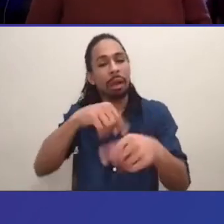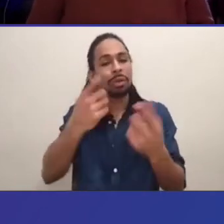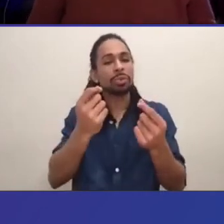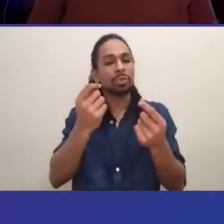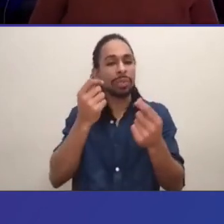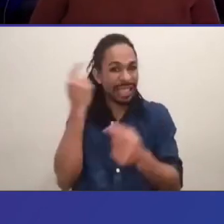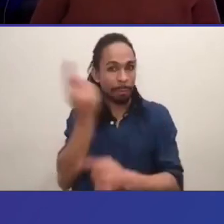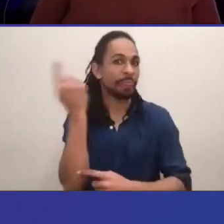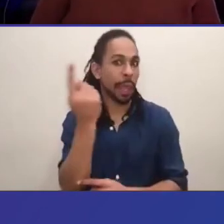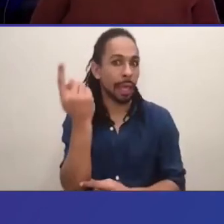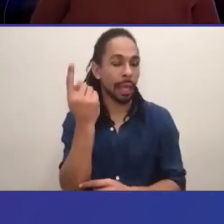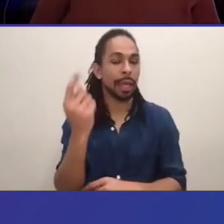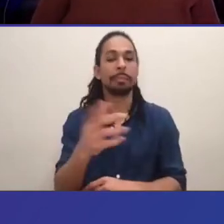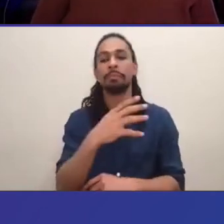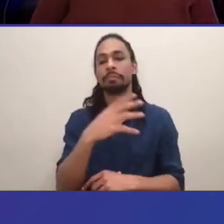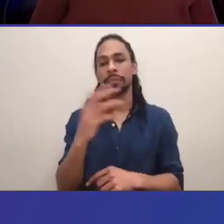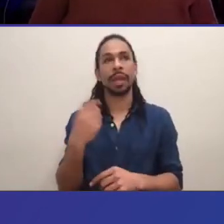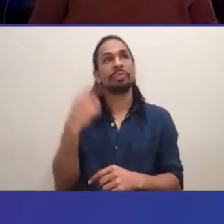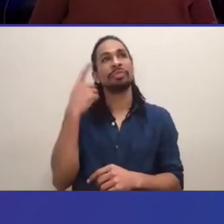that